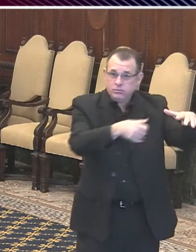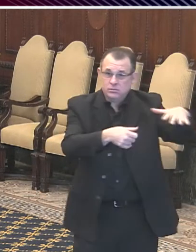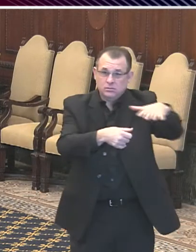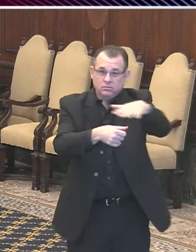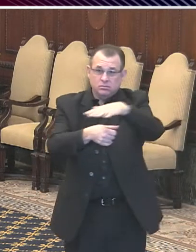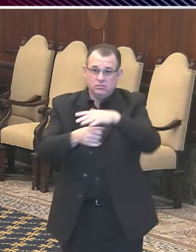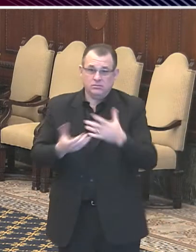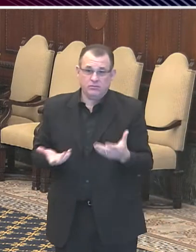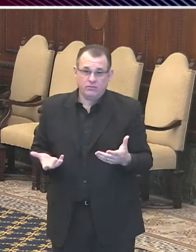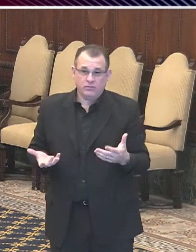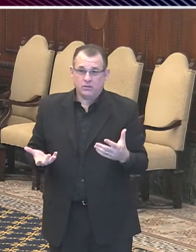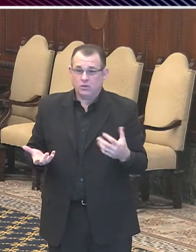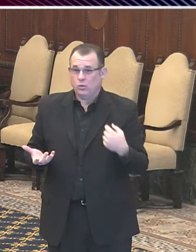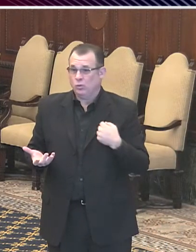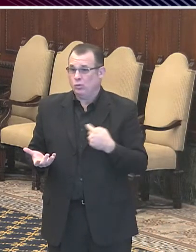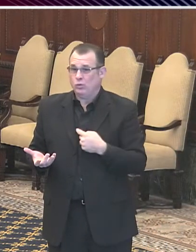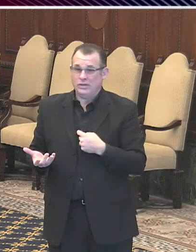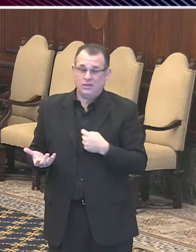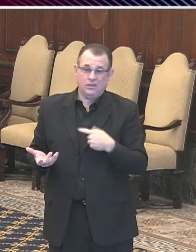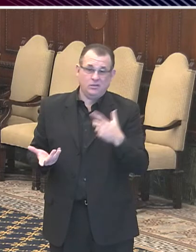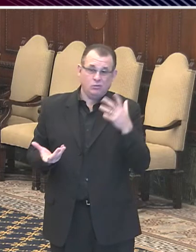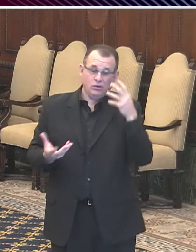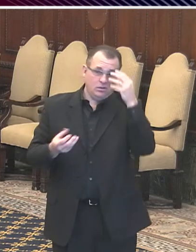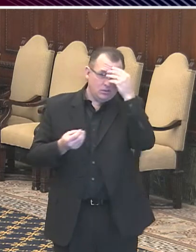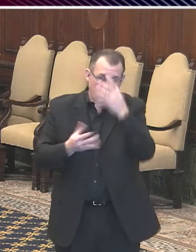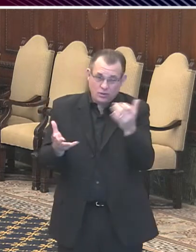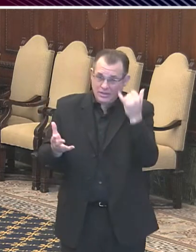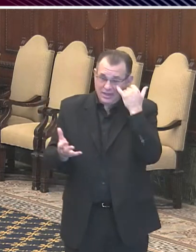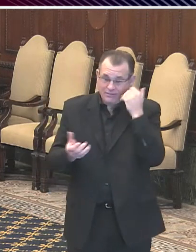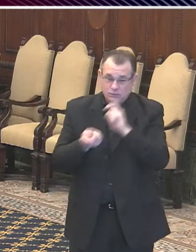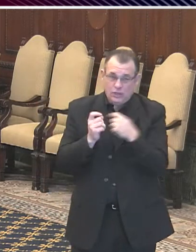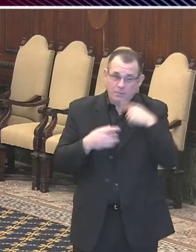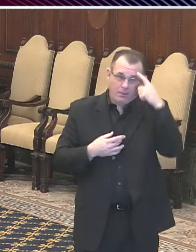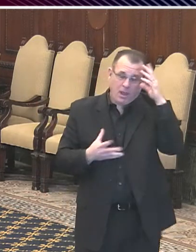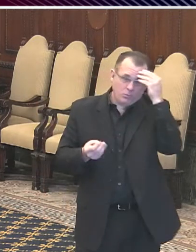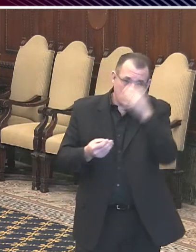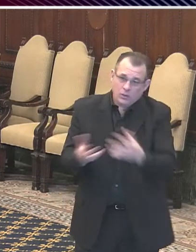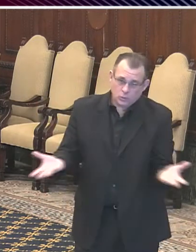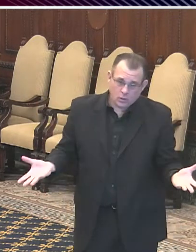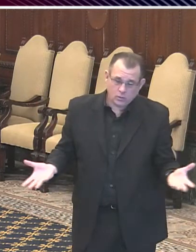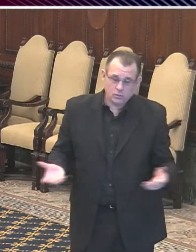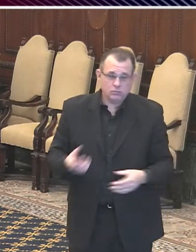exploring our posture, and we'll certainly get back to y'all this week. Okay, thank you very much.